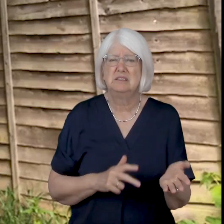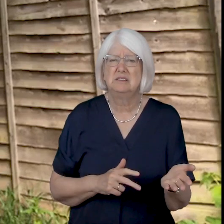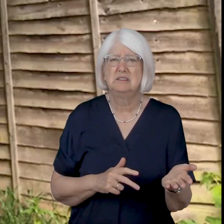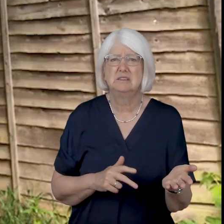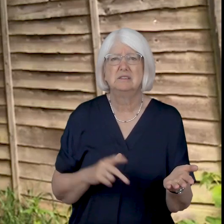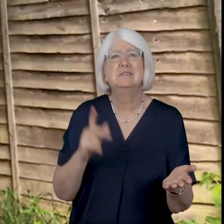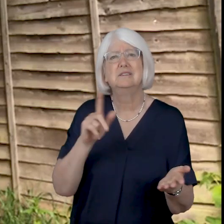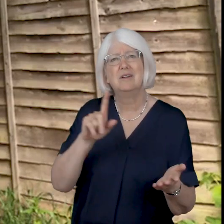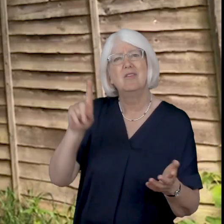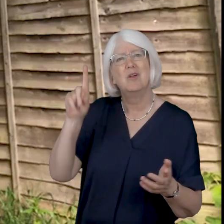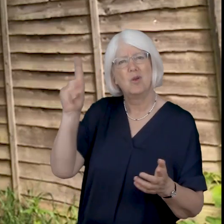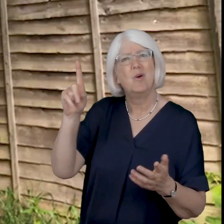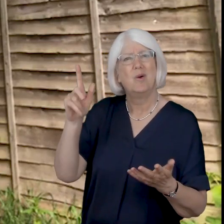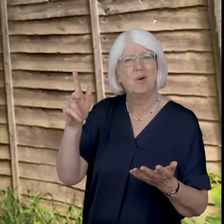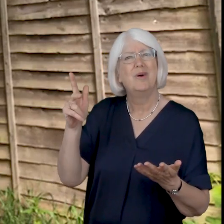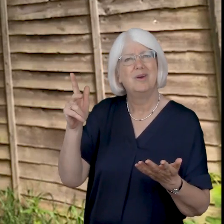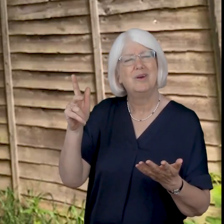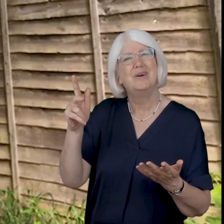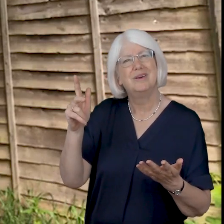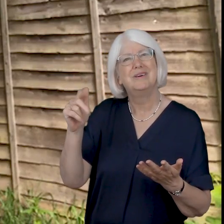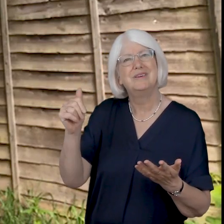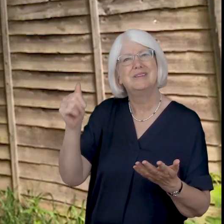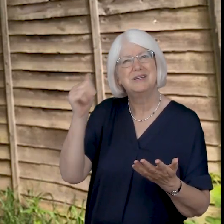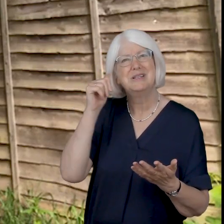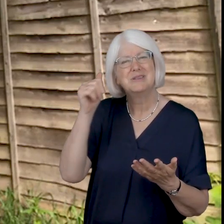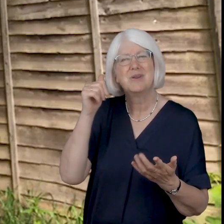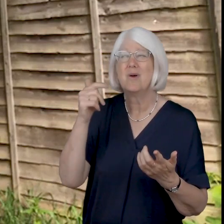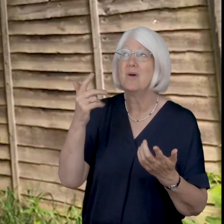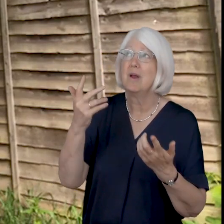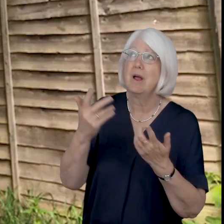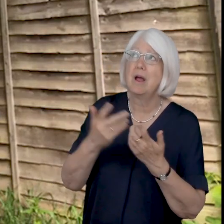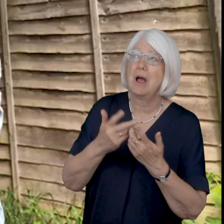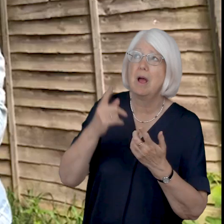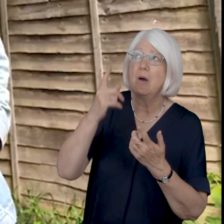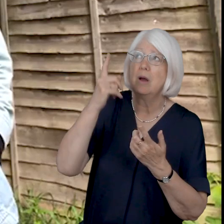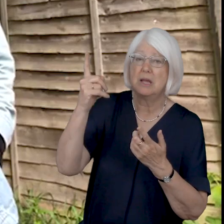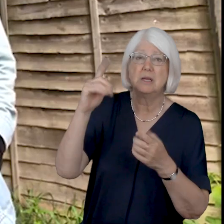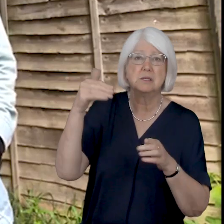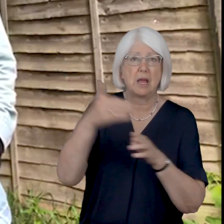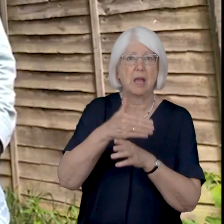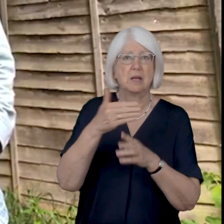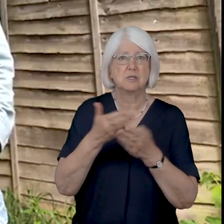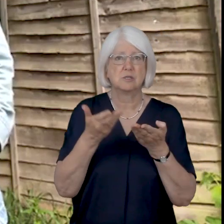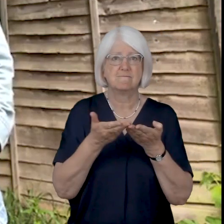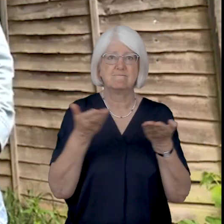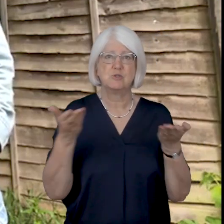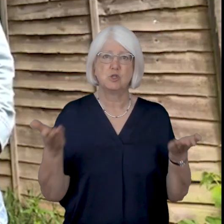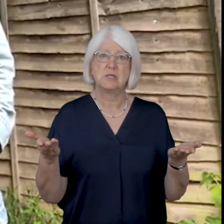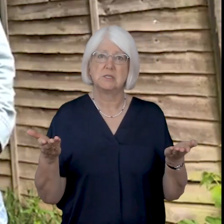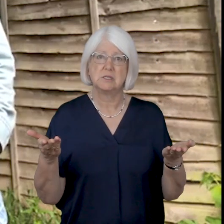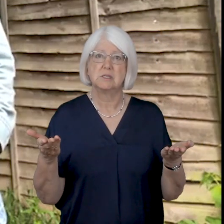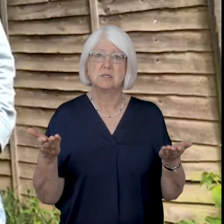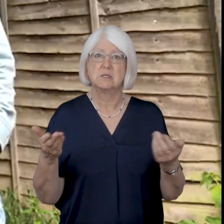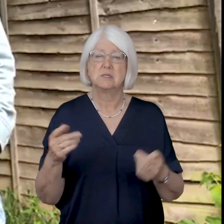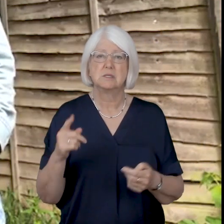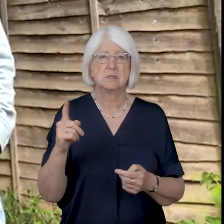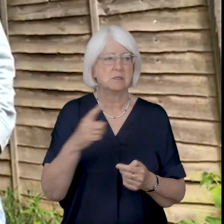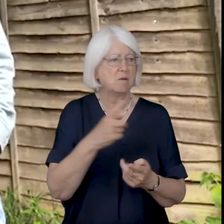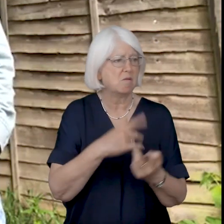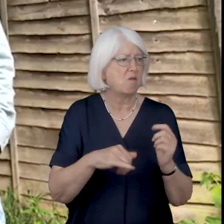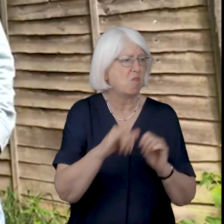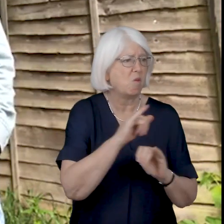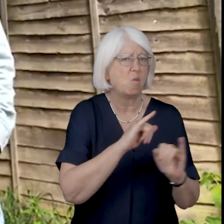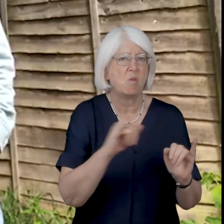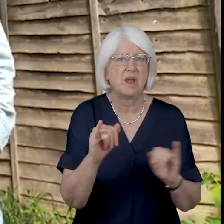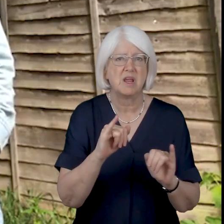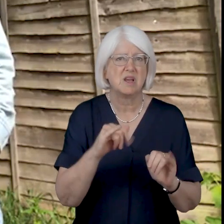The Lord is known by his acts of justice. The wicked are